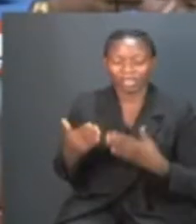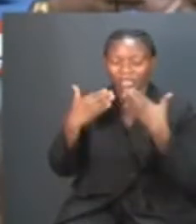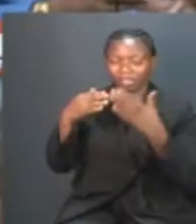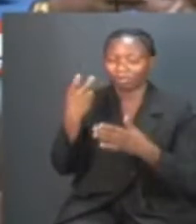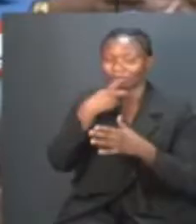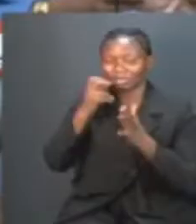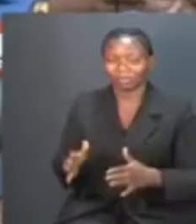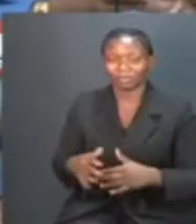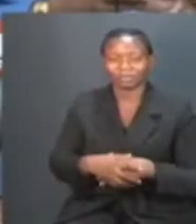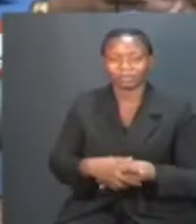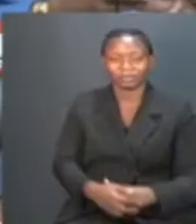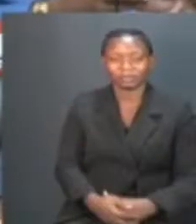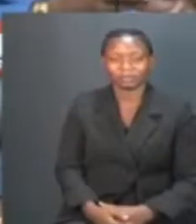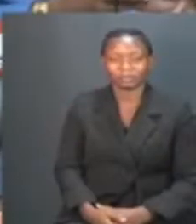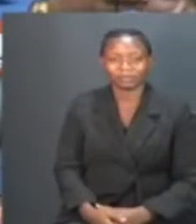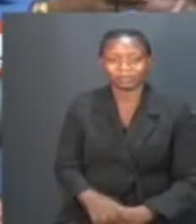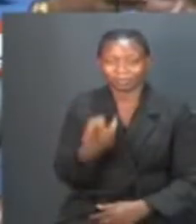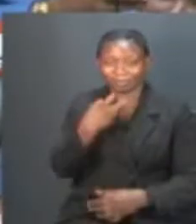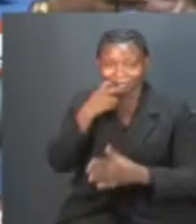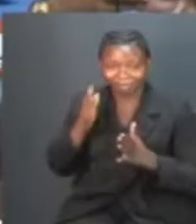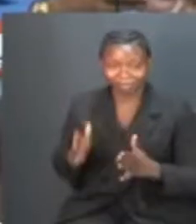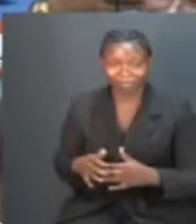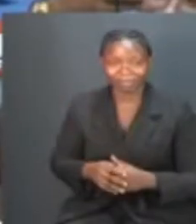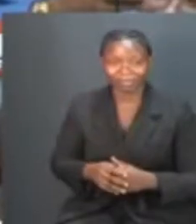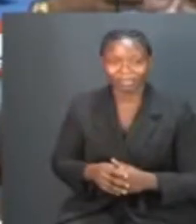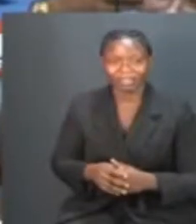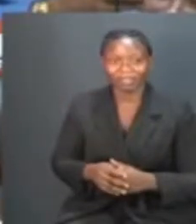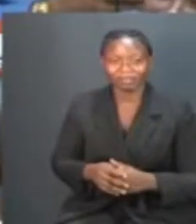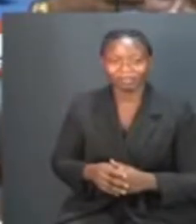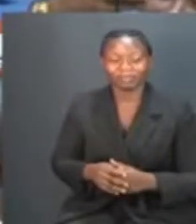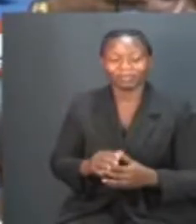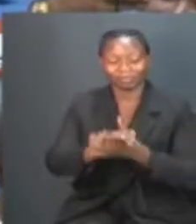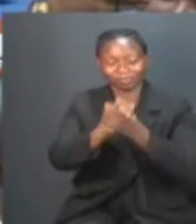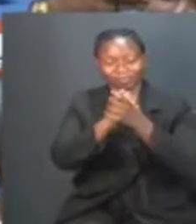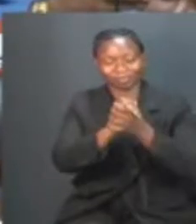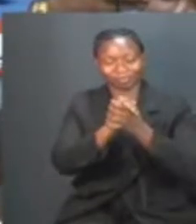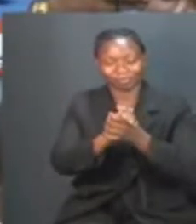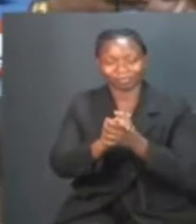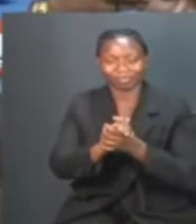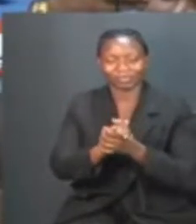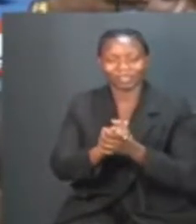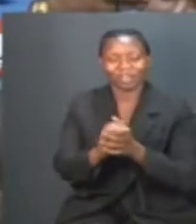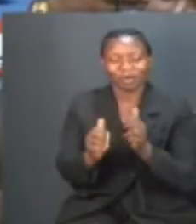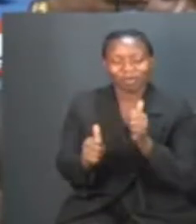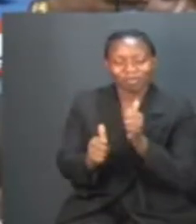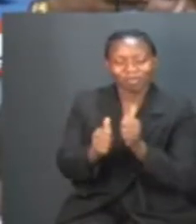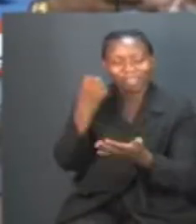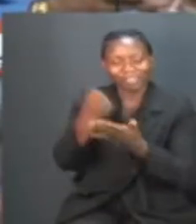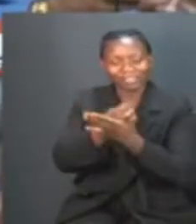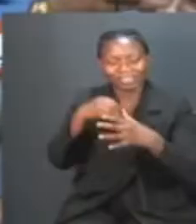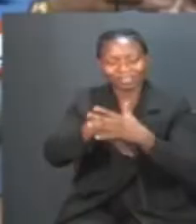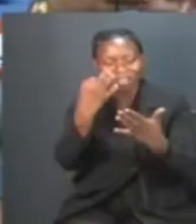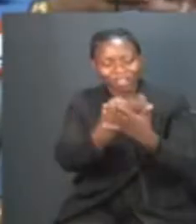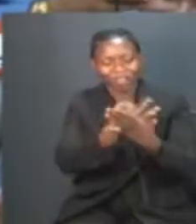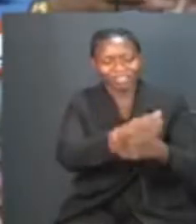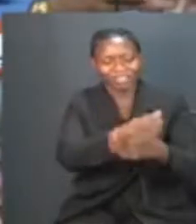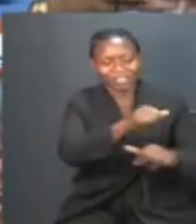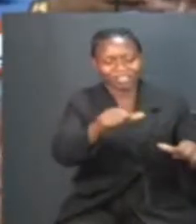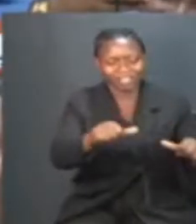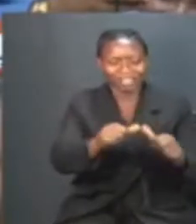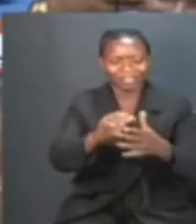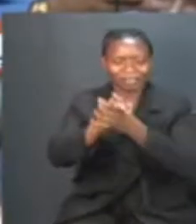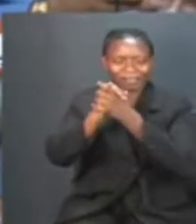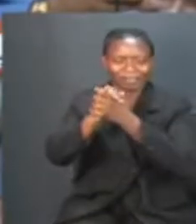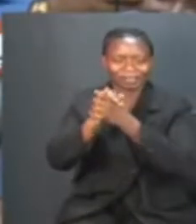Speaker. Thank you, Mr. Speaker, yes. Let me also commend the maker of the statement, one of the topmost economists and financial people that we have in